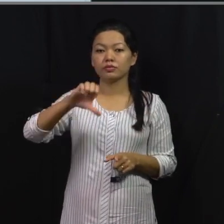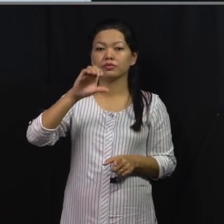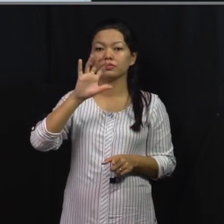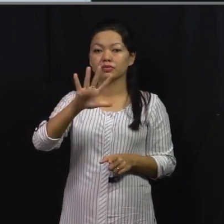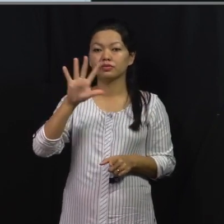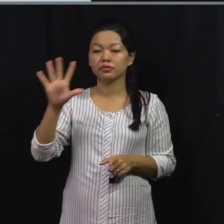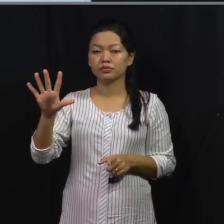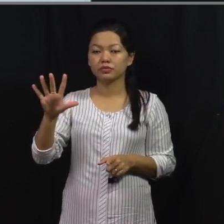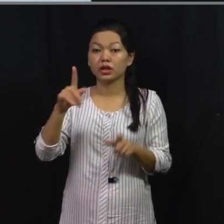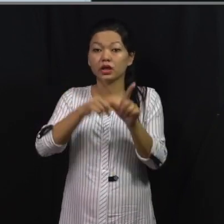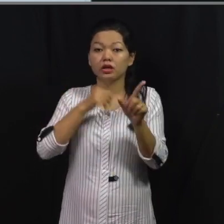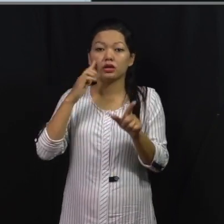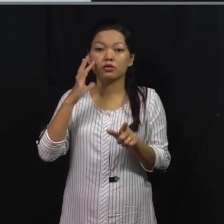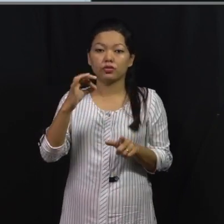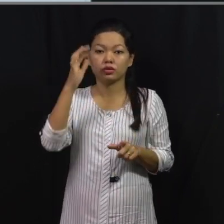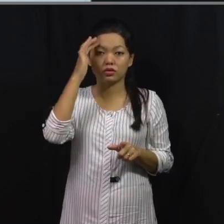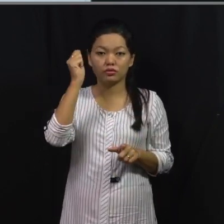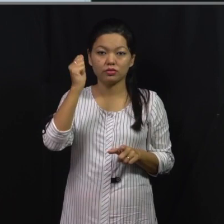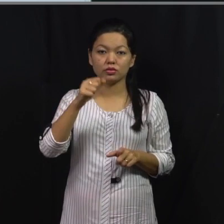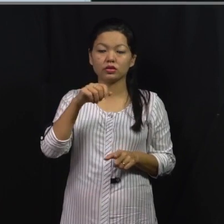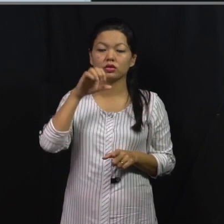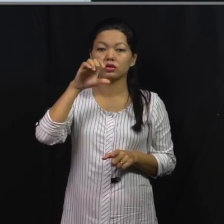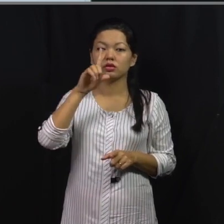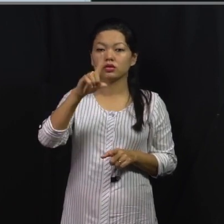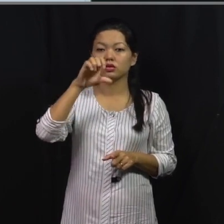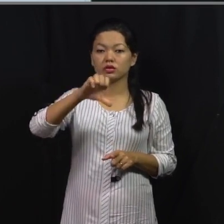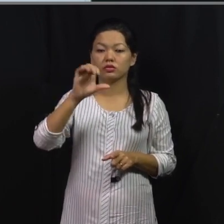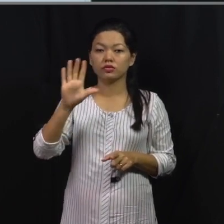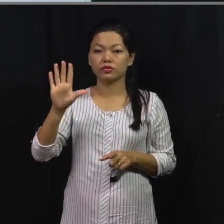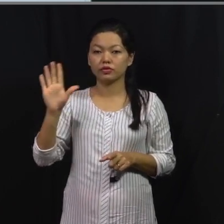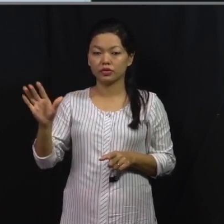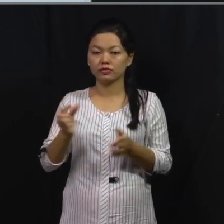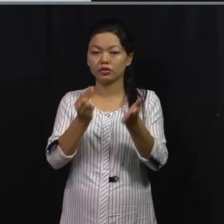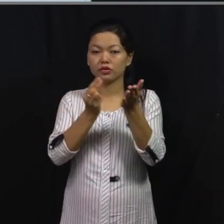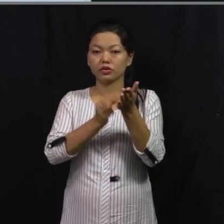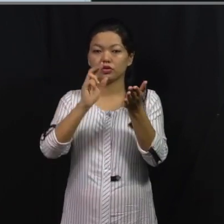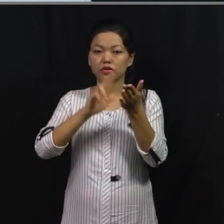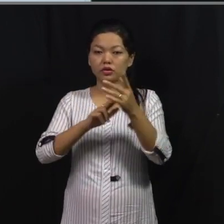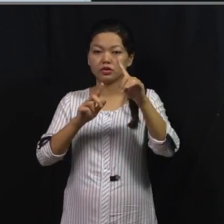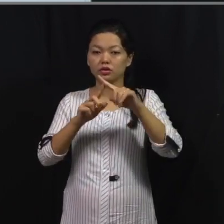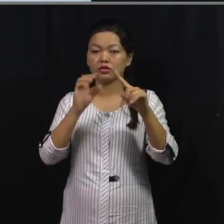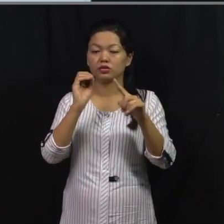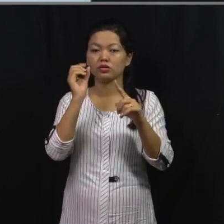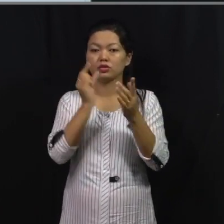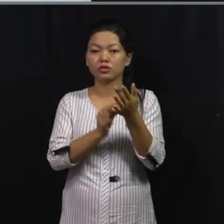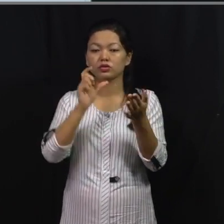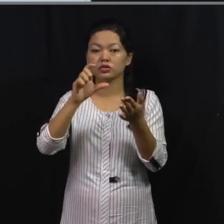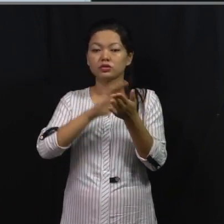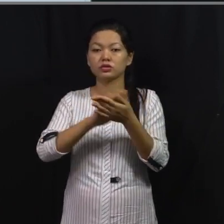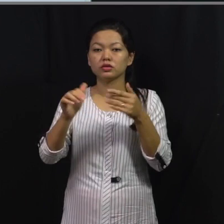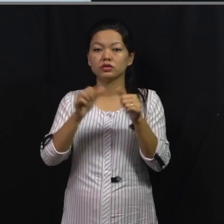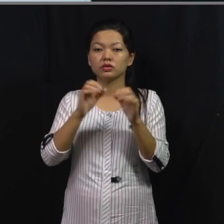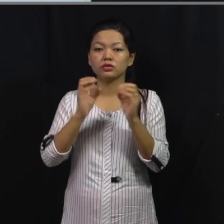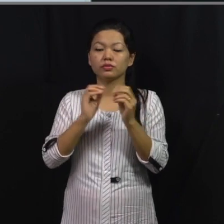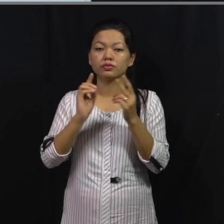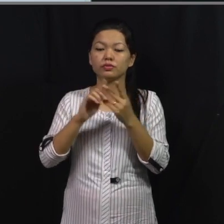is very important, okay, 1955 Untouchability Act. And slowly, they also added some more provisions, and it